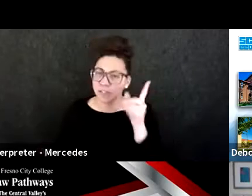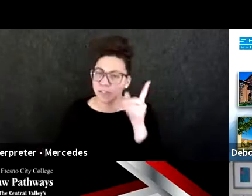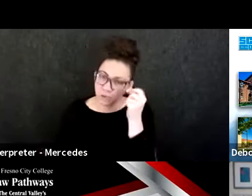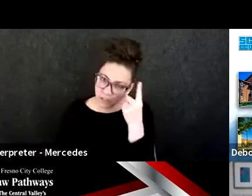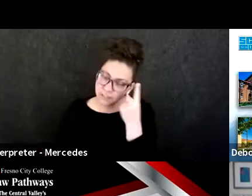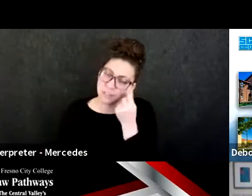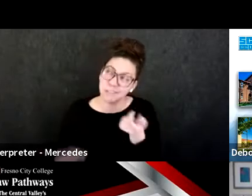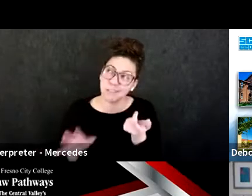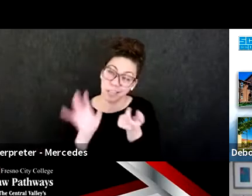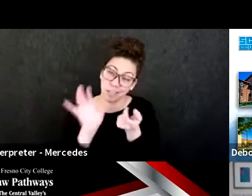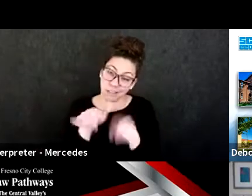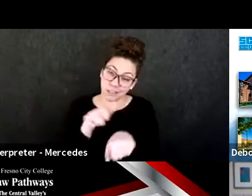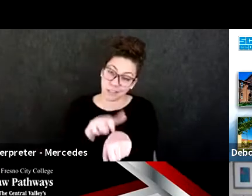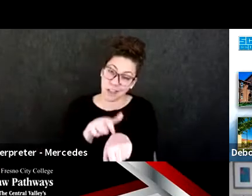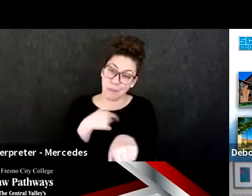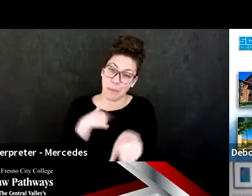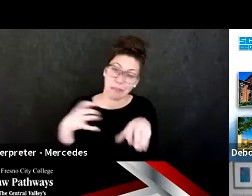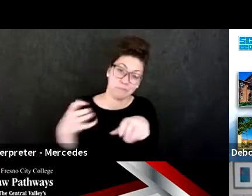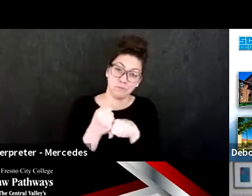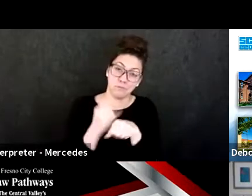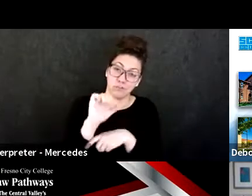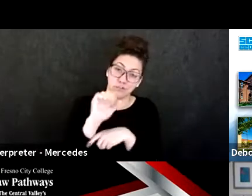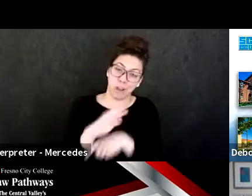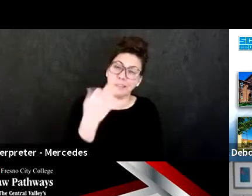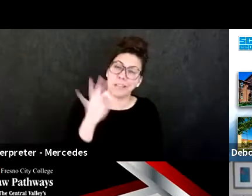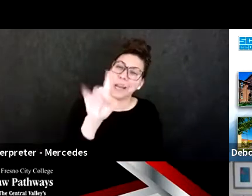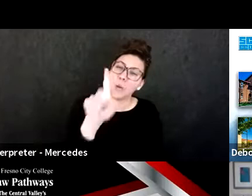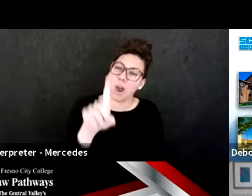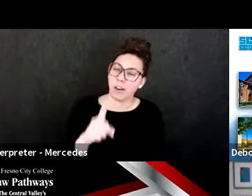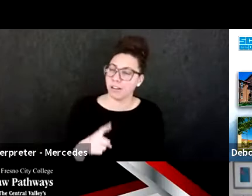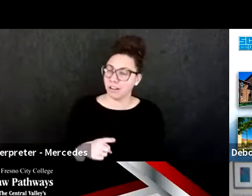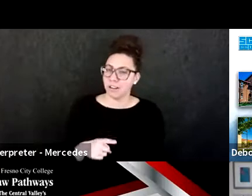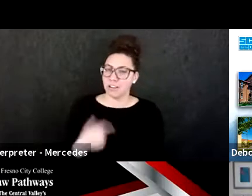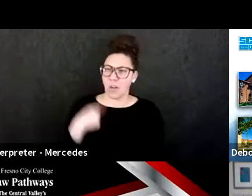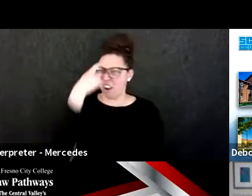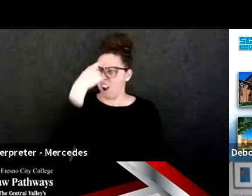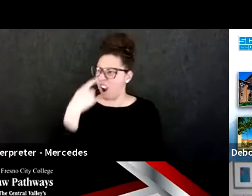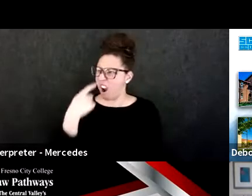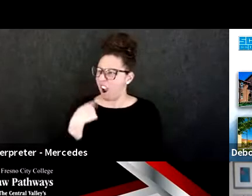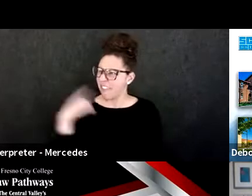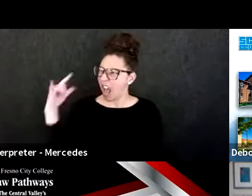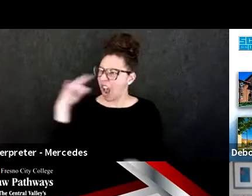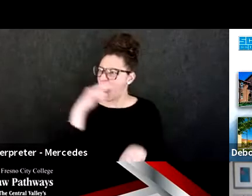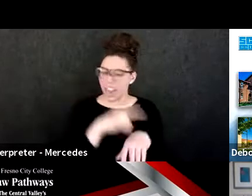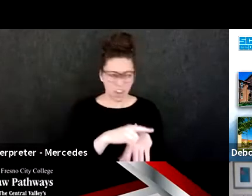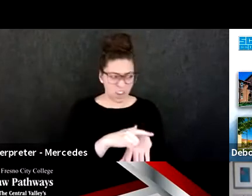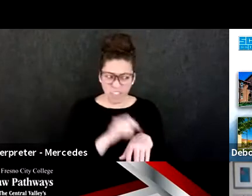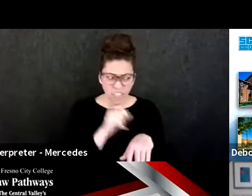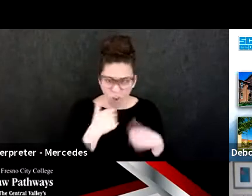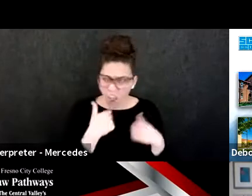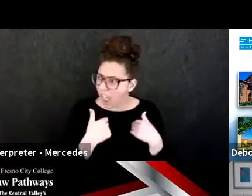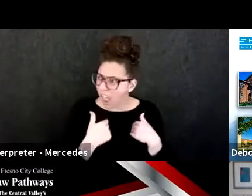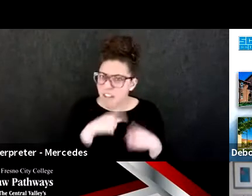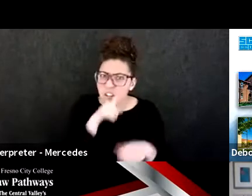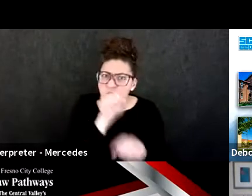1980, 81. And I'm thinking, oh my gosh, I'm going to a place that doesn't have paved streets. So when I flew in for the interview, I'm looking out the plane